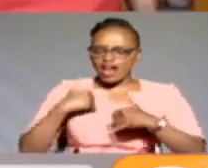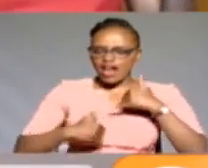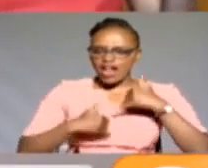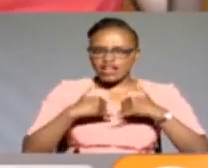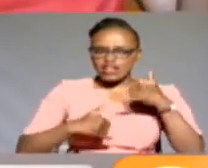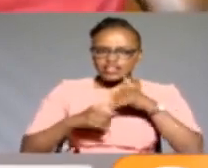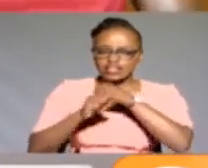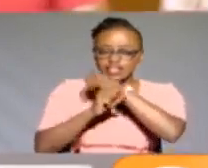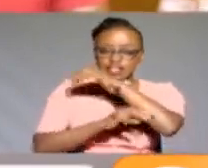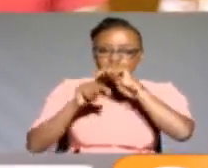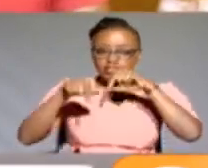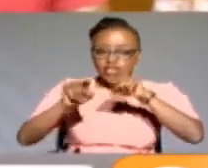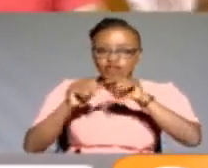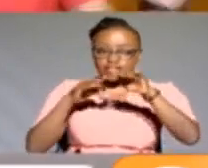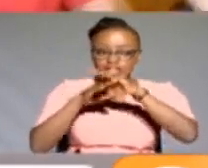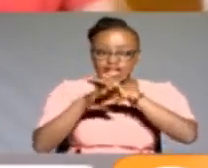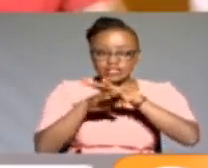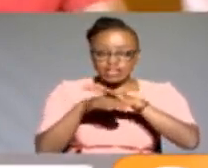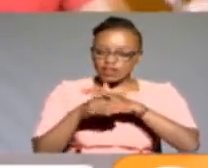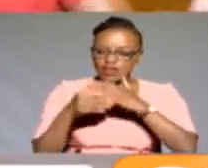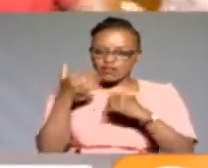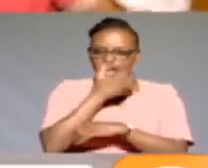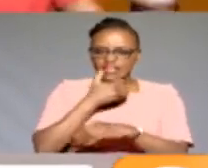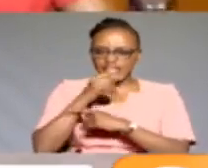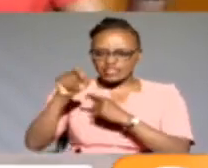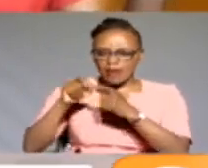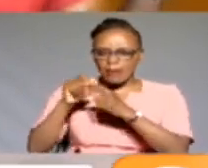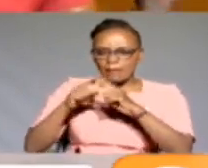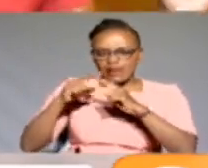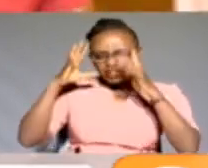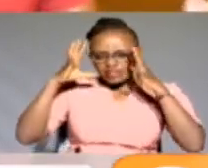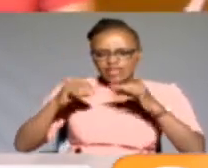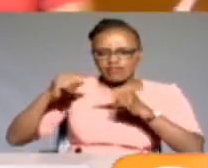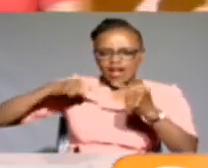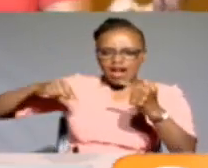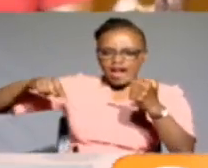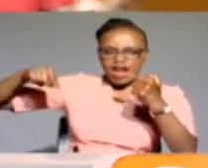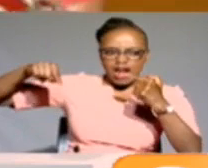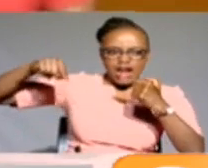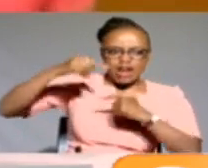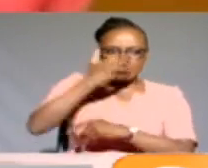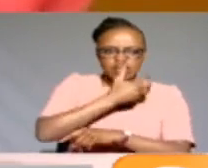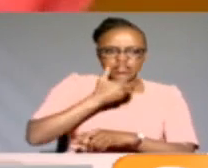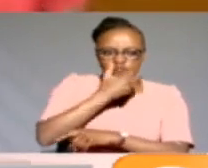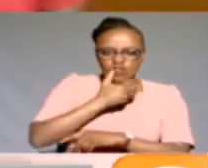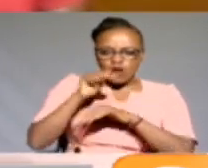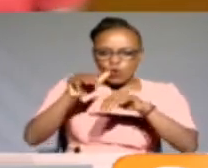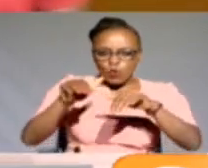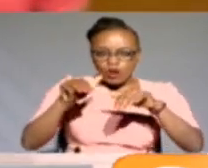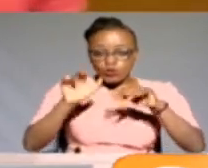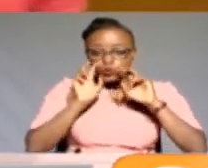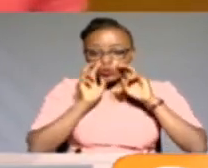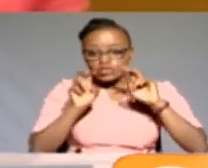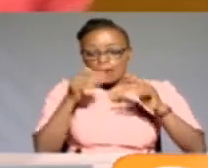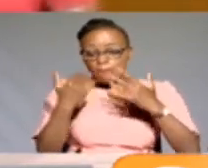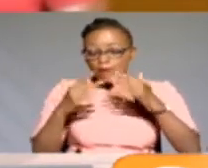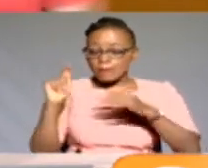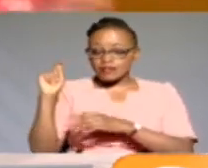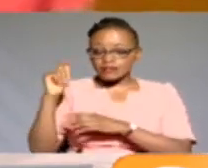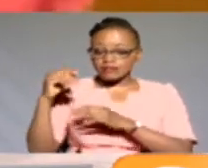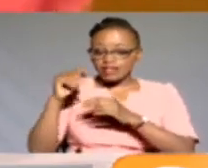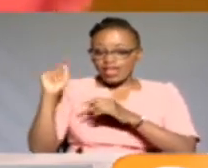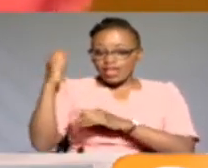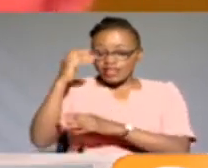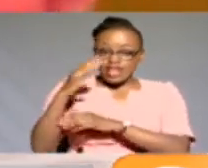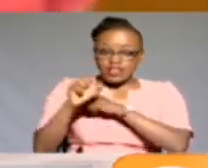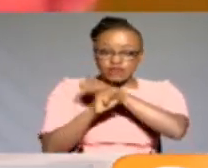that they were supposed to access the stadium at a certain point, but they decided to go around the stadium just singing. I was waiting perhaps to see if they could meet the Kenyan fans, and